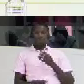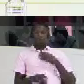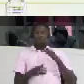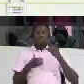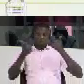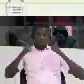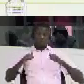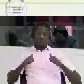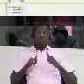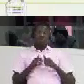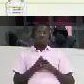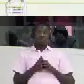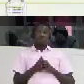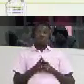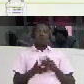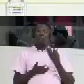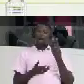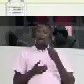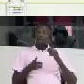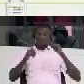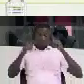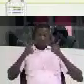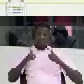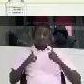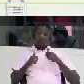Yes, that used to happen. And